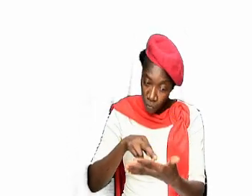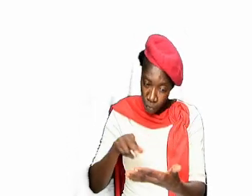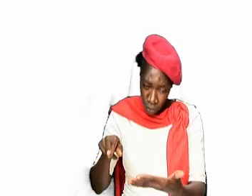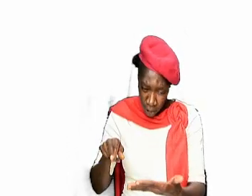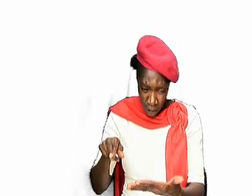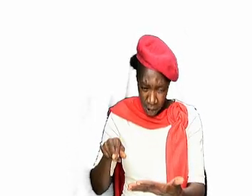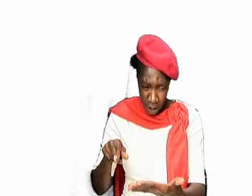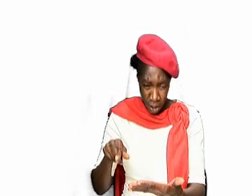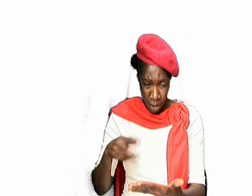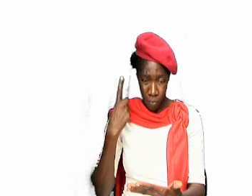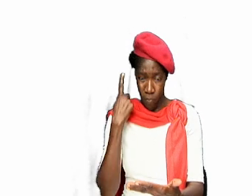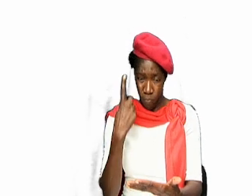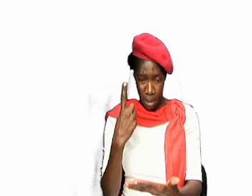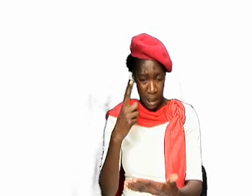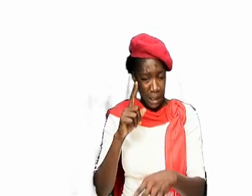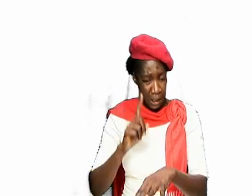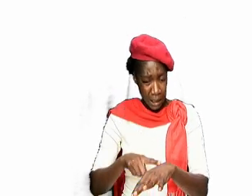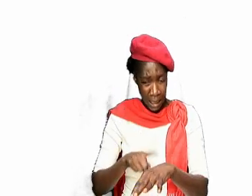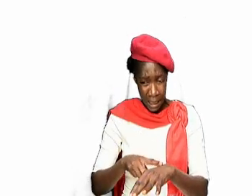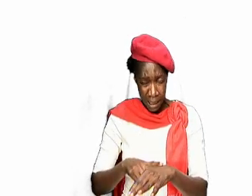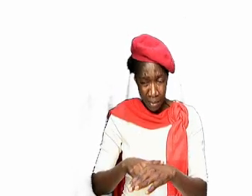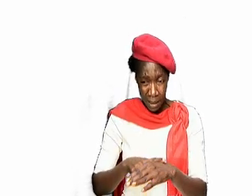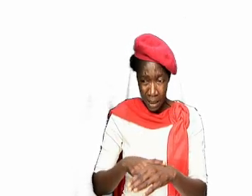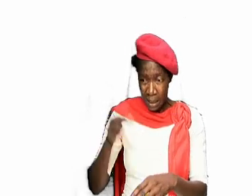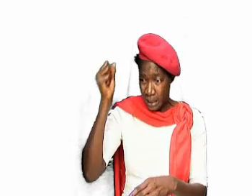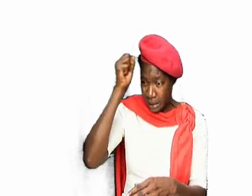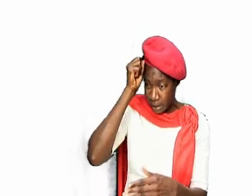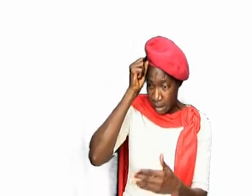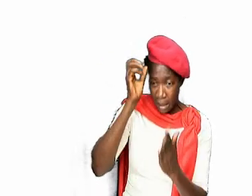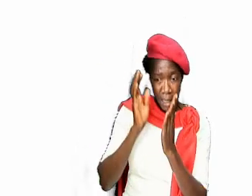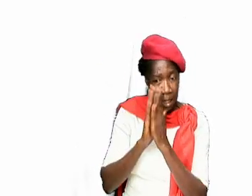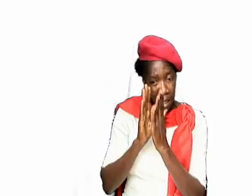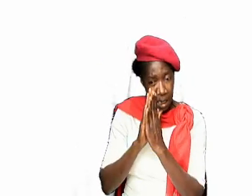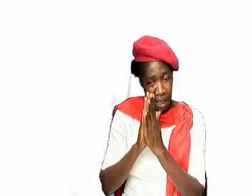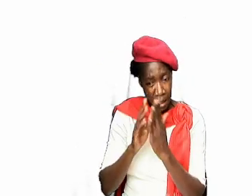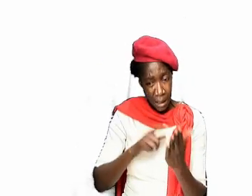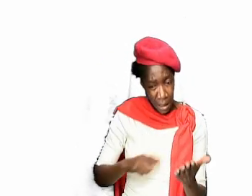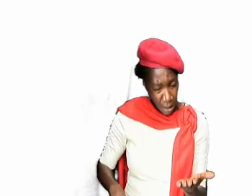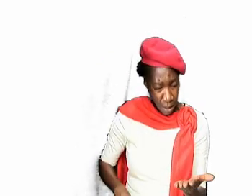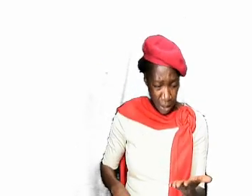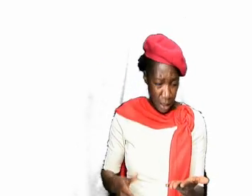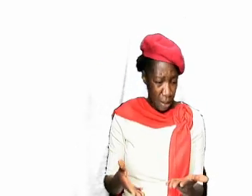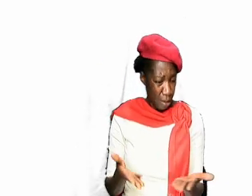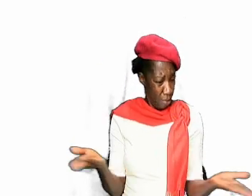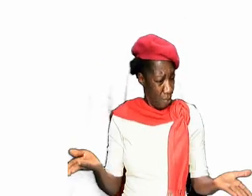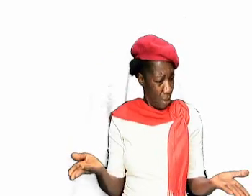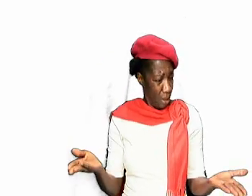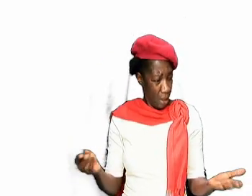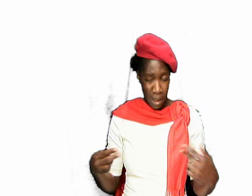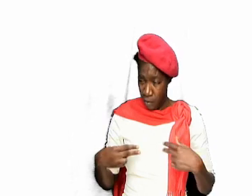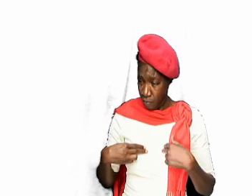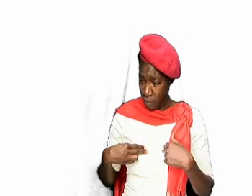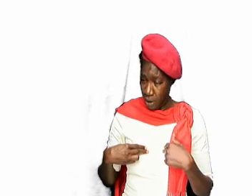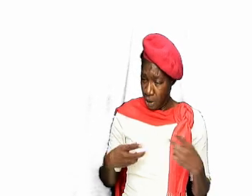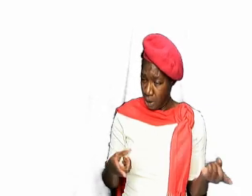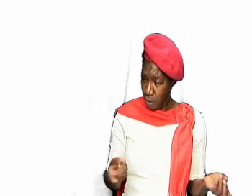where Saul inquired of the Lord and said, Lord, what is it that you would have me to do?